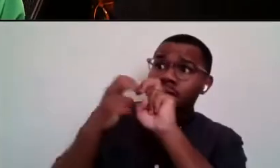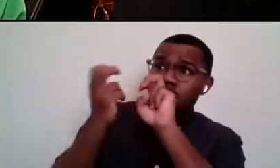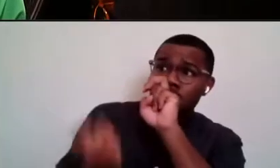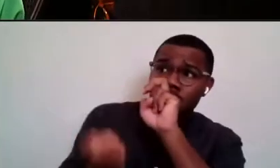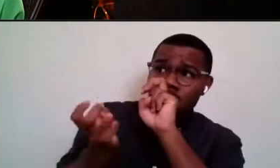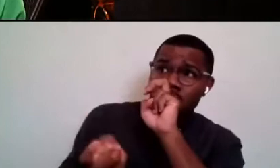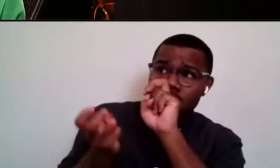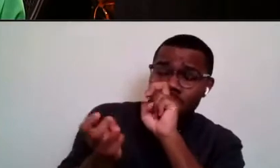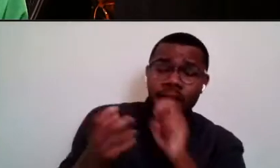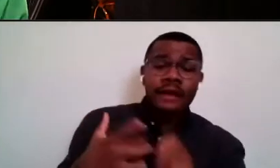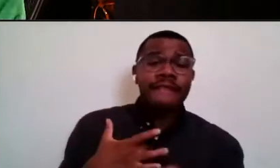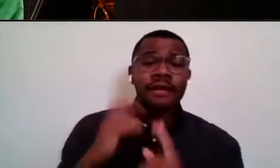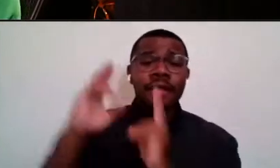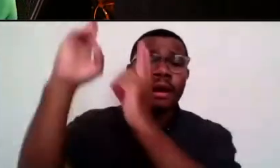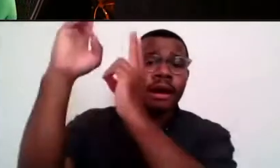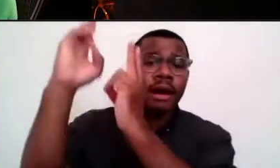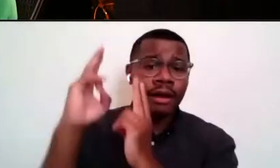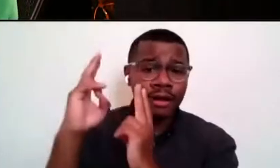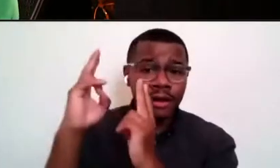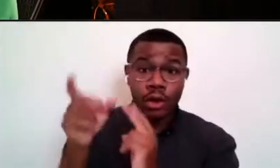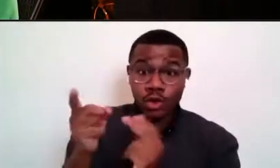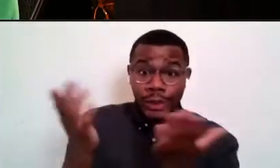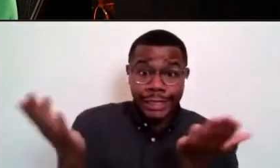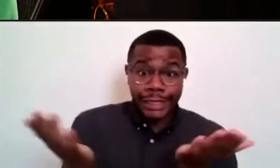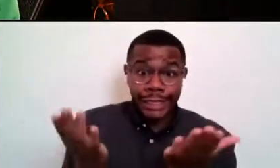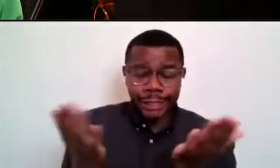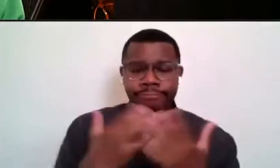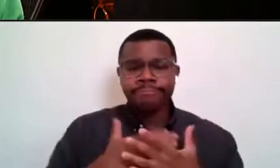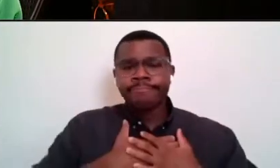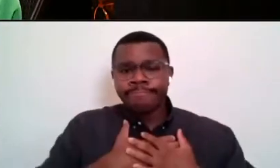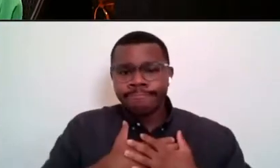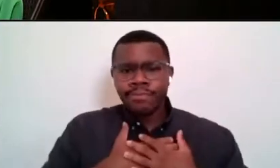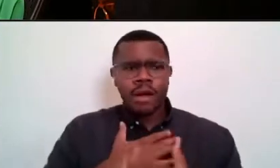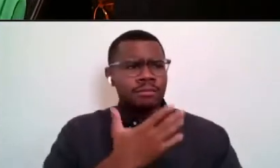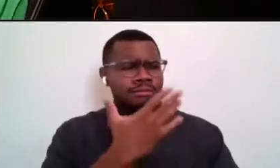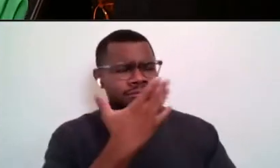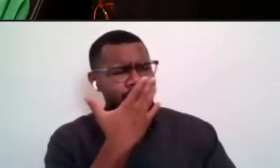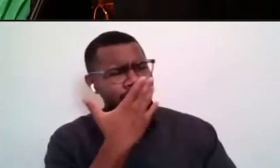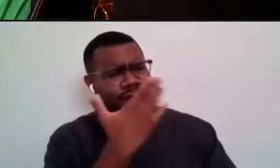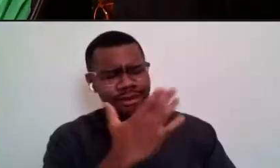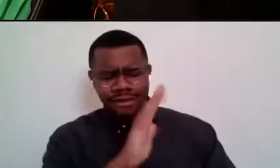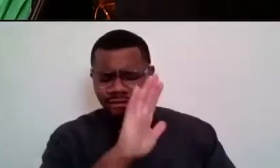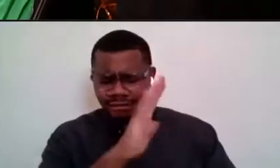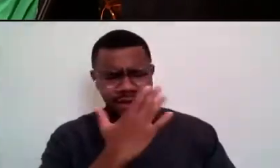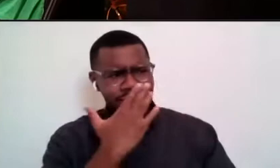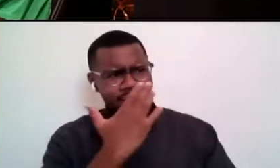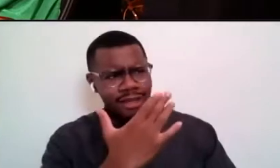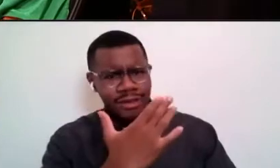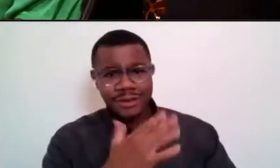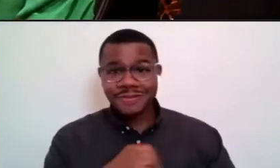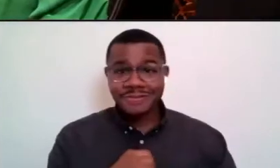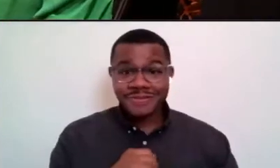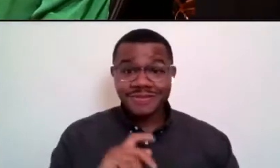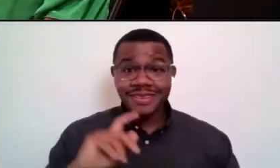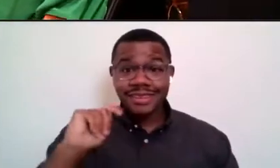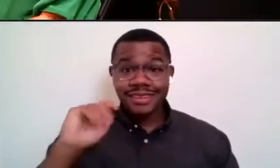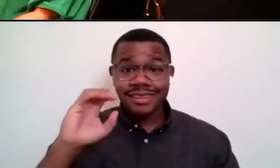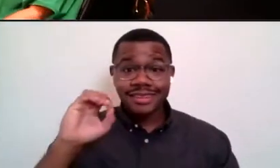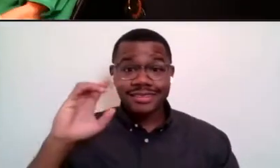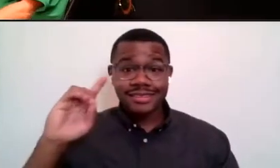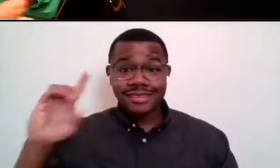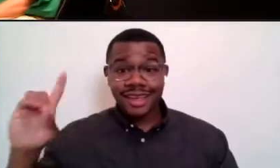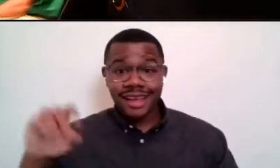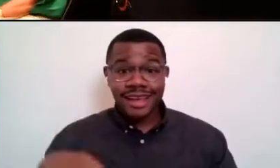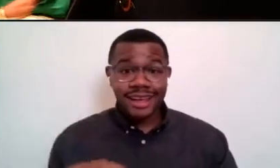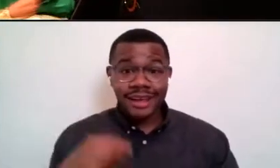honor to have you with us here today. Thank you so much. Thank you. And Todd and Godfrey and the